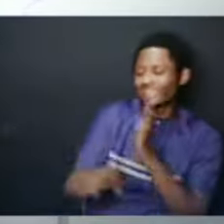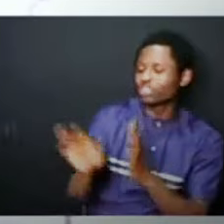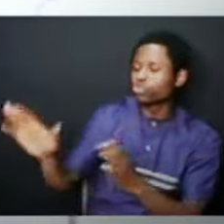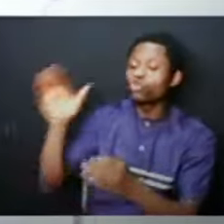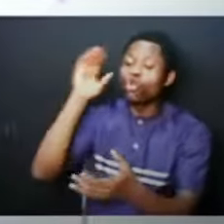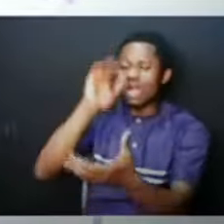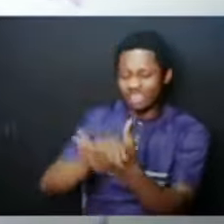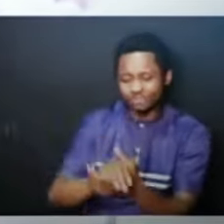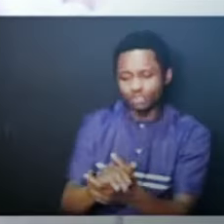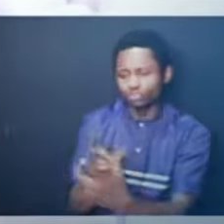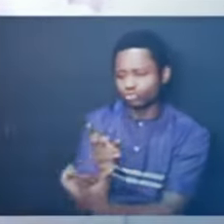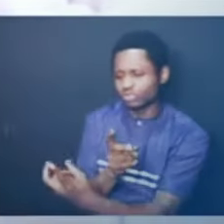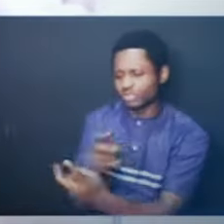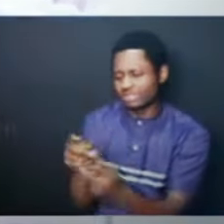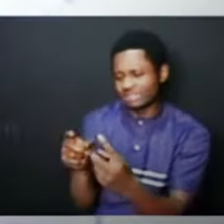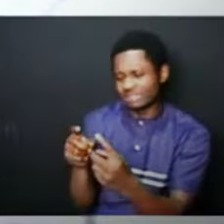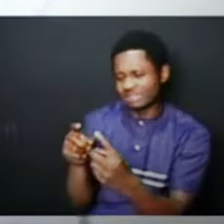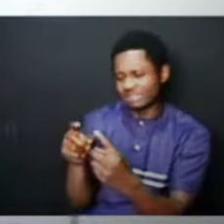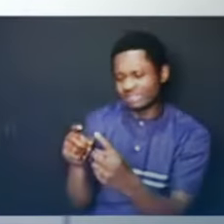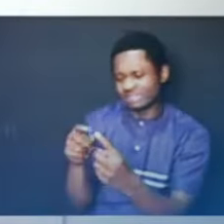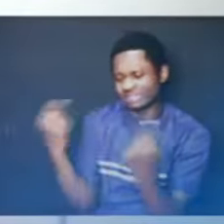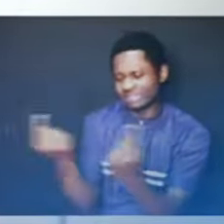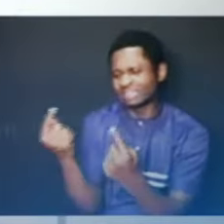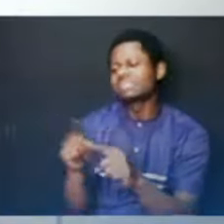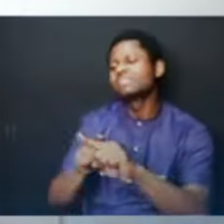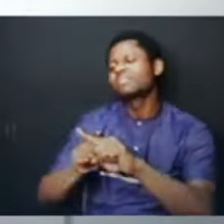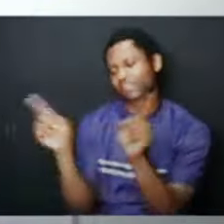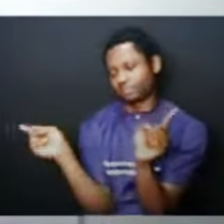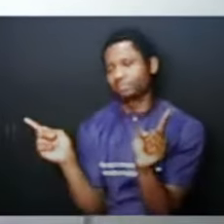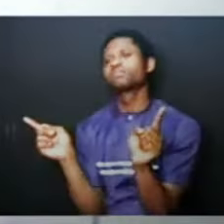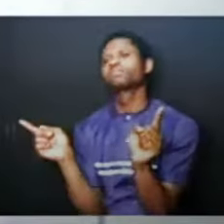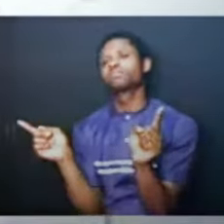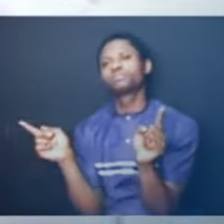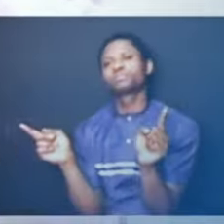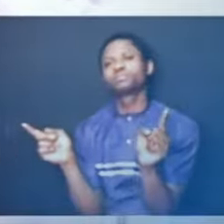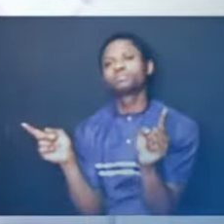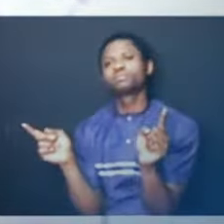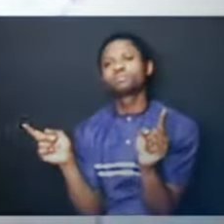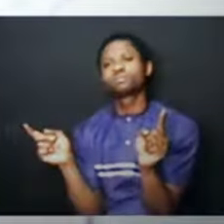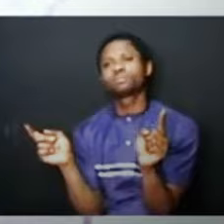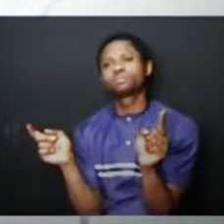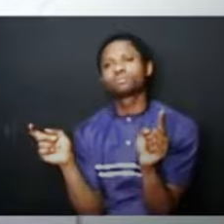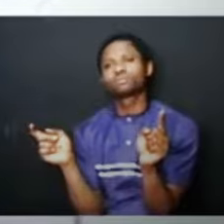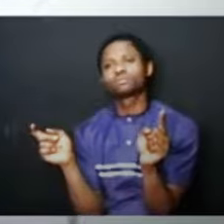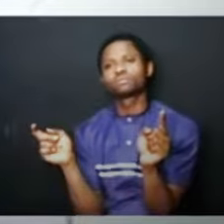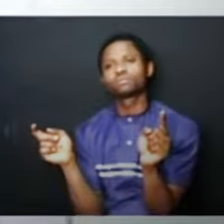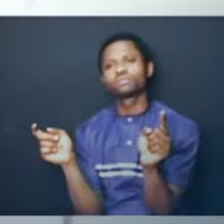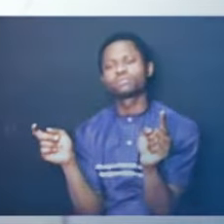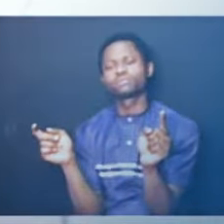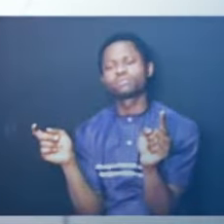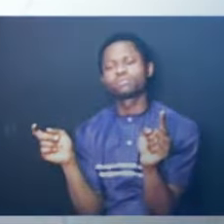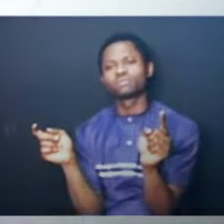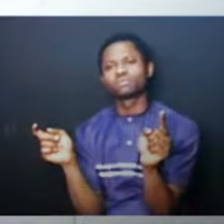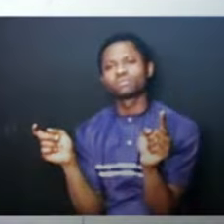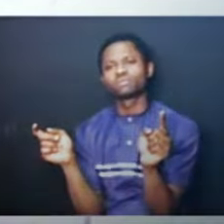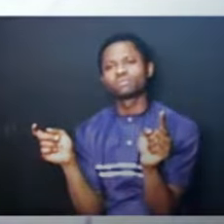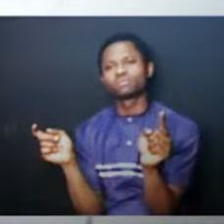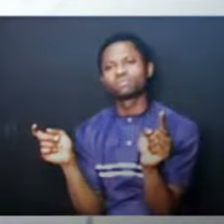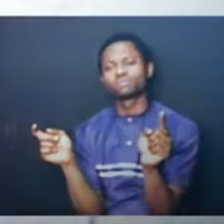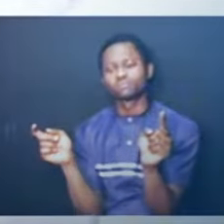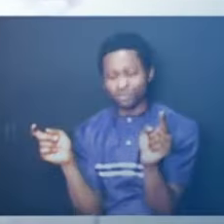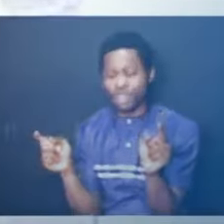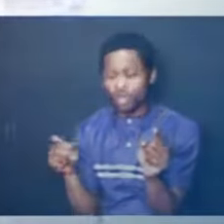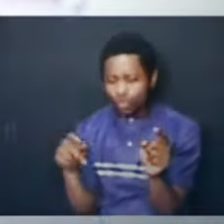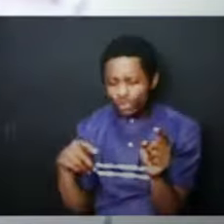of David, the Bible keeps leaving the affair of Bathsheba behind and keep holding on to the killing